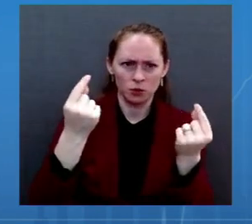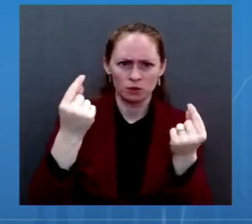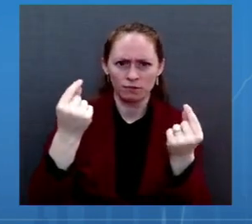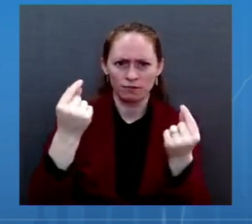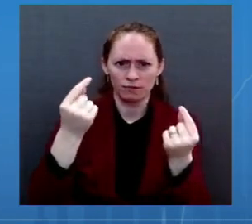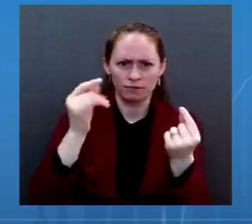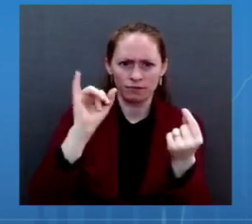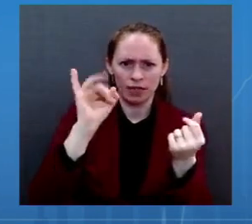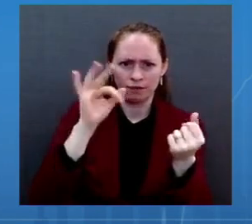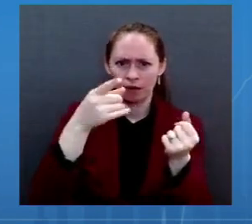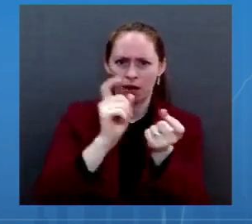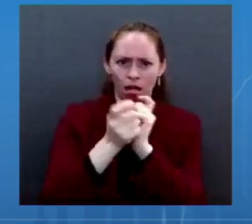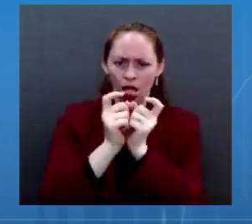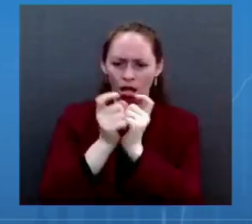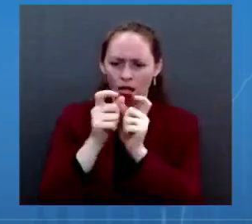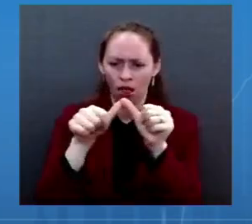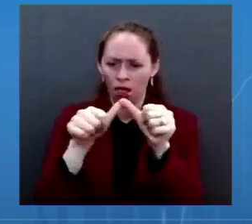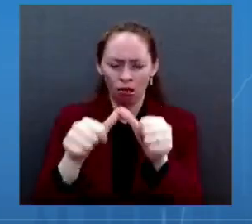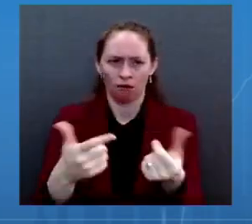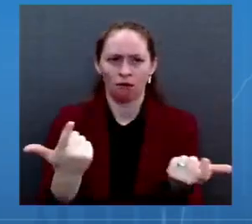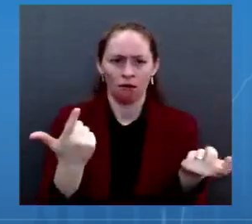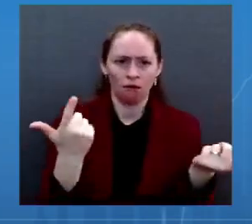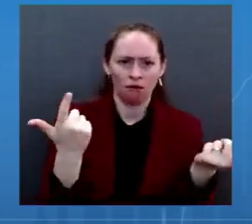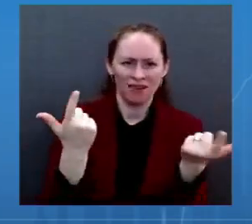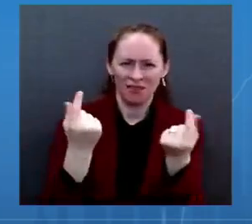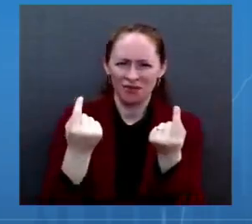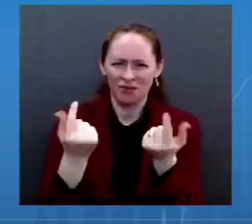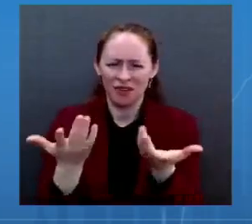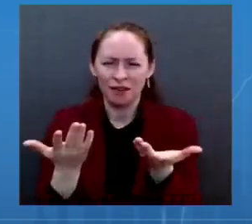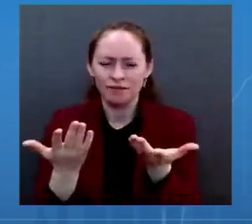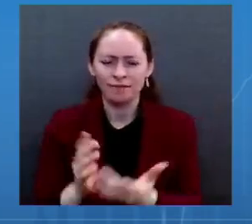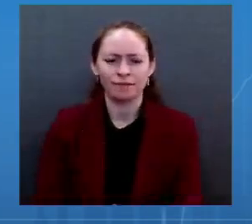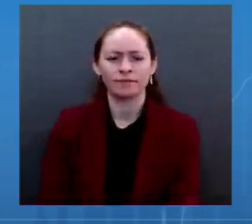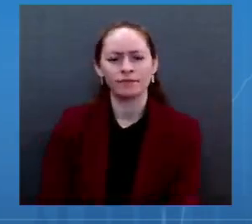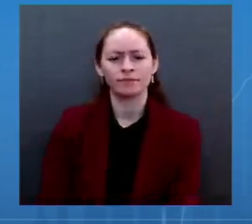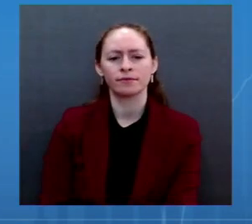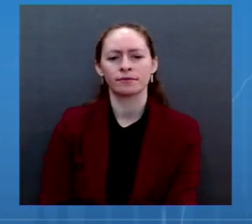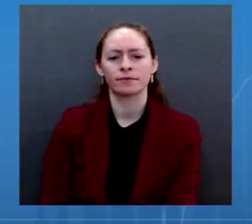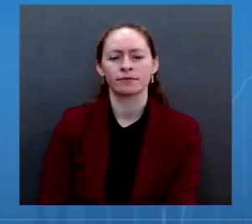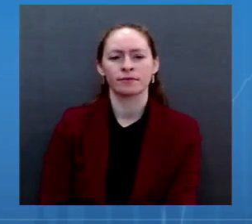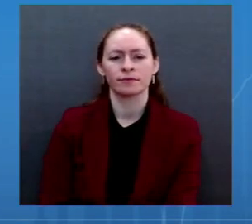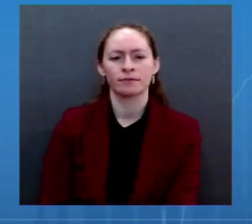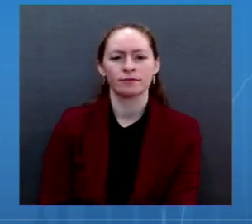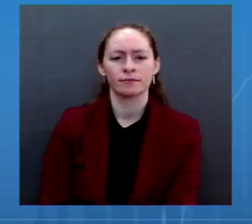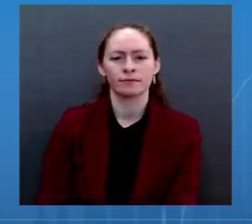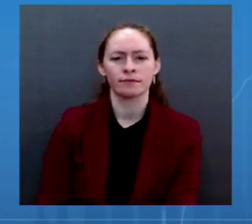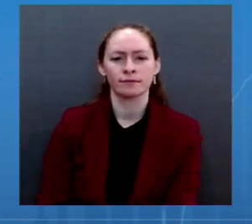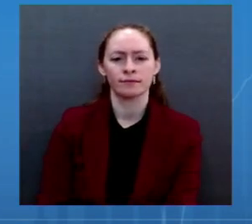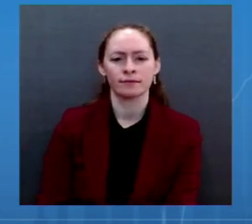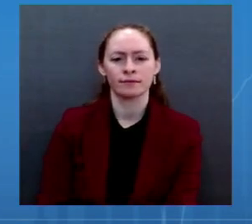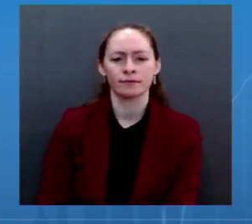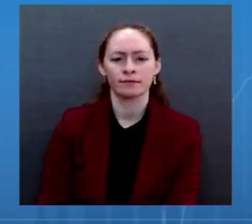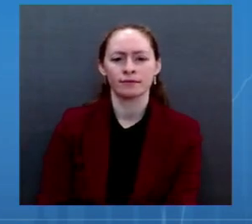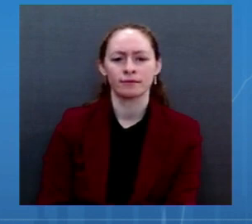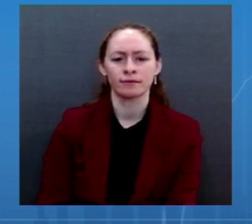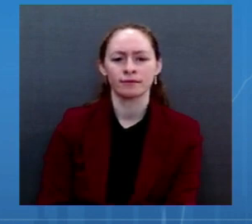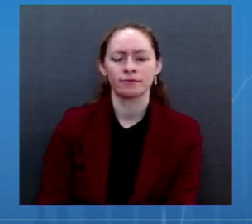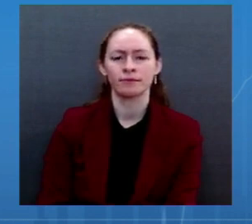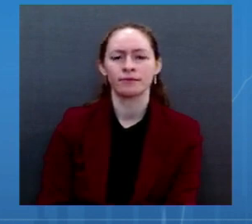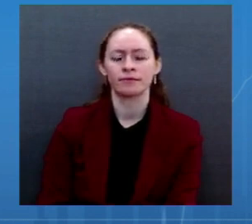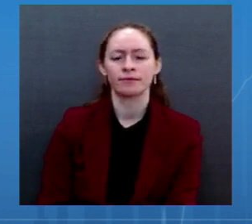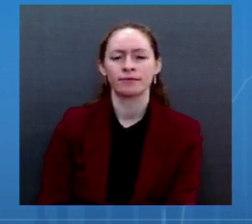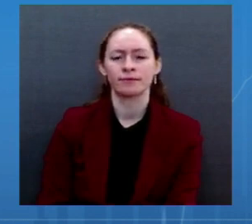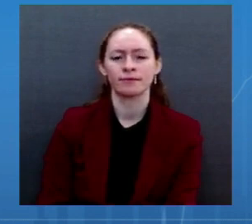I will say, as noted before, the FDA has authorized these rapid tests for early in the disease course, the first 7 days.